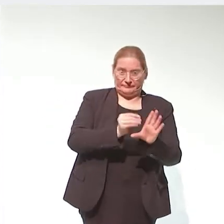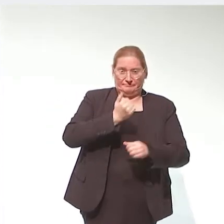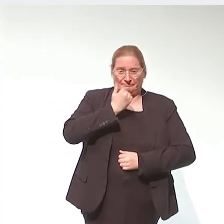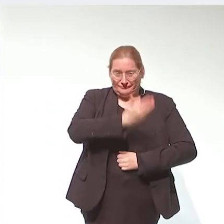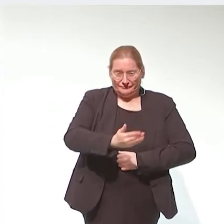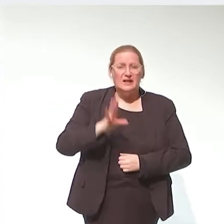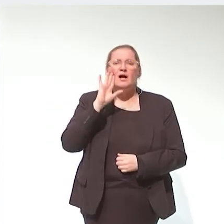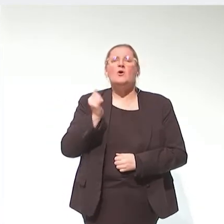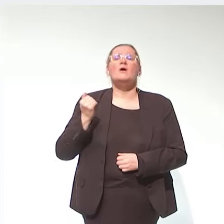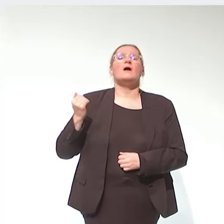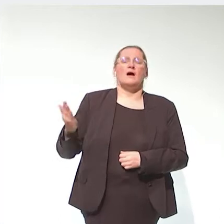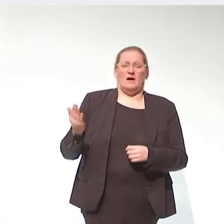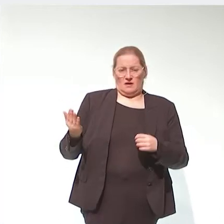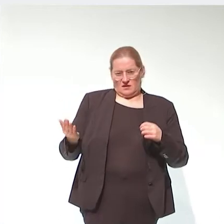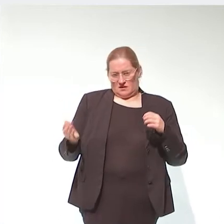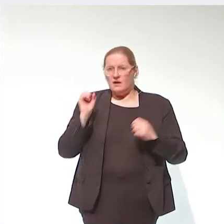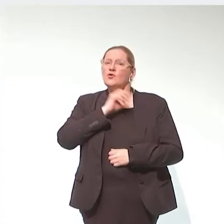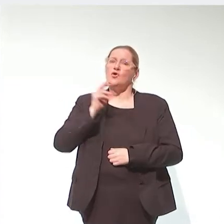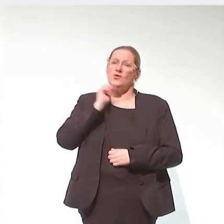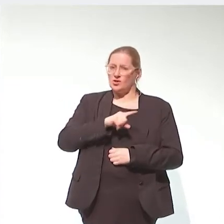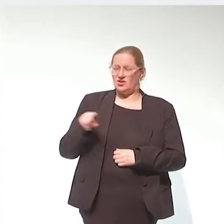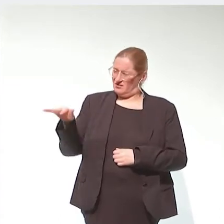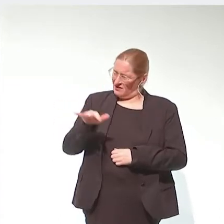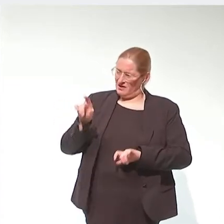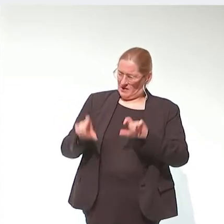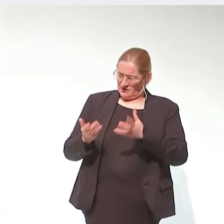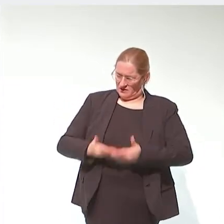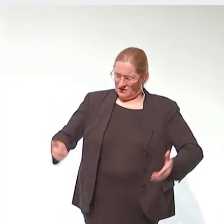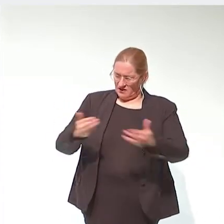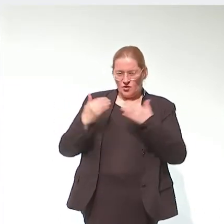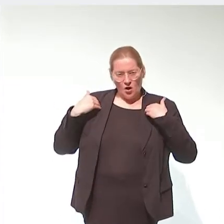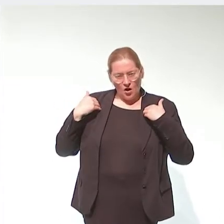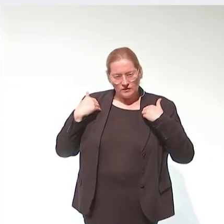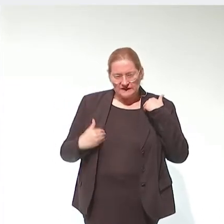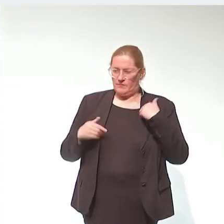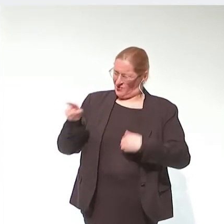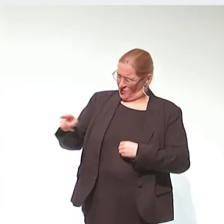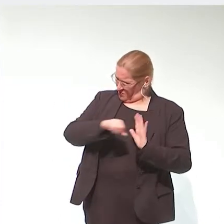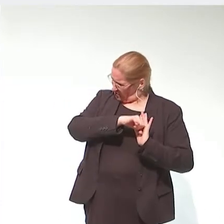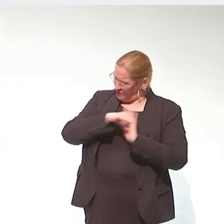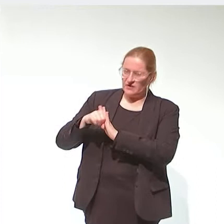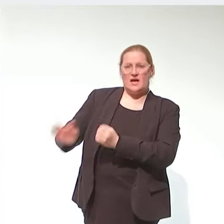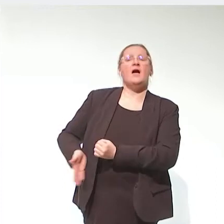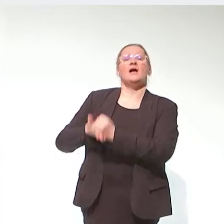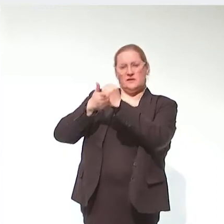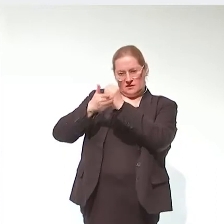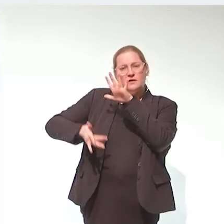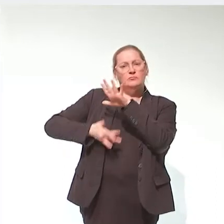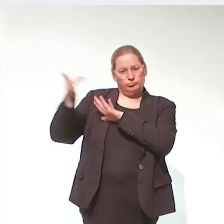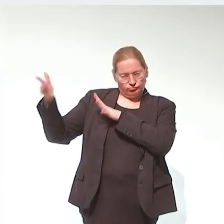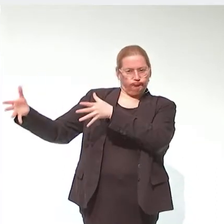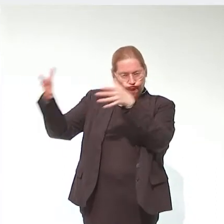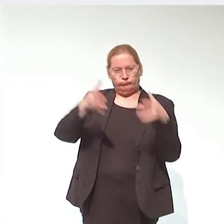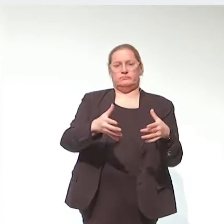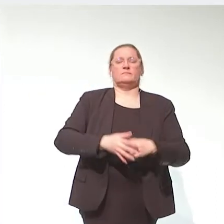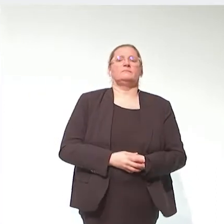the most vulnerable, where we remember persons with disability, and where we strive to take the necessary action to save